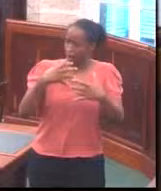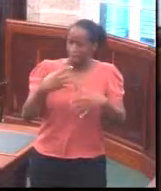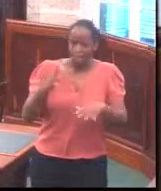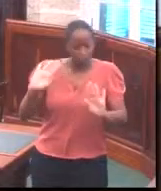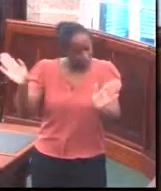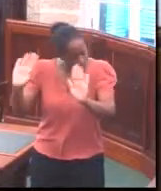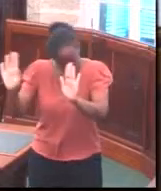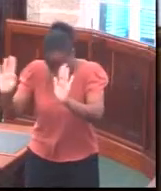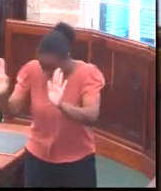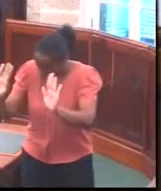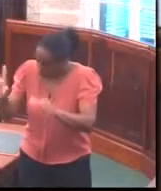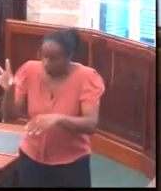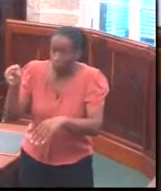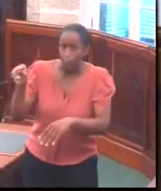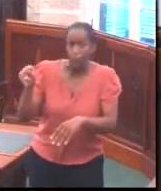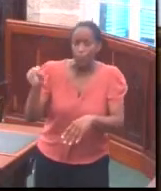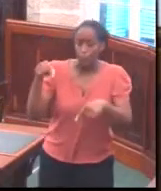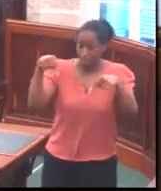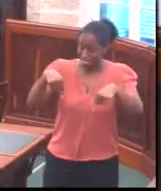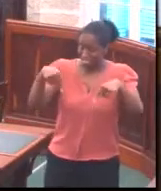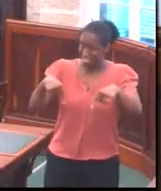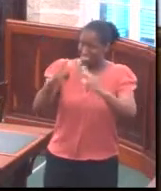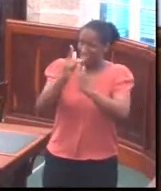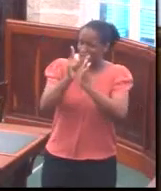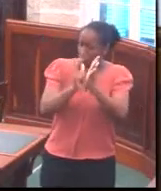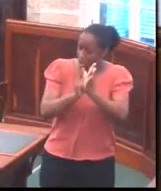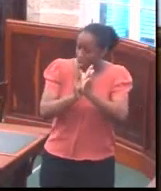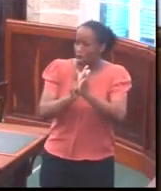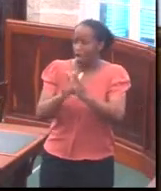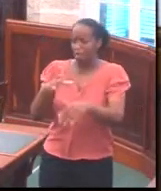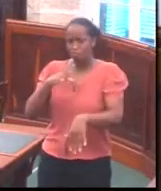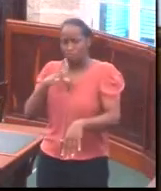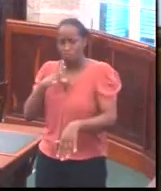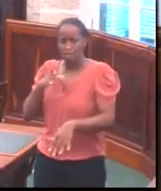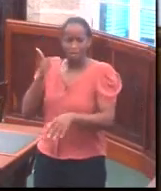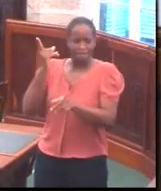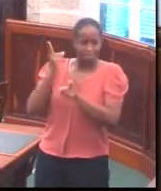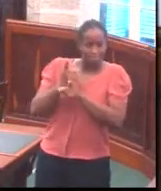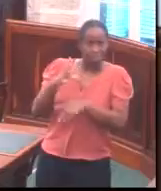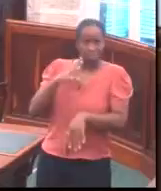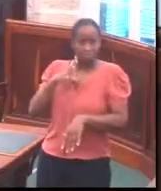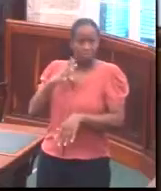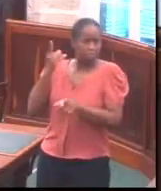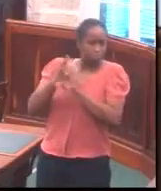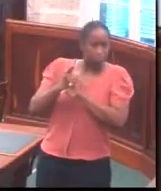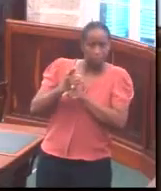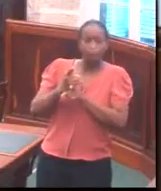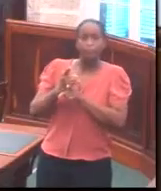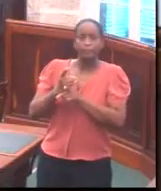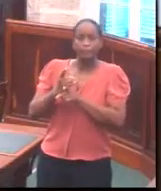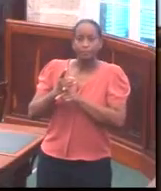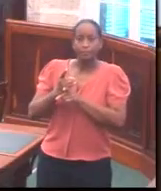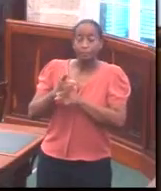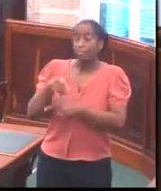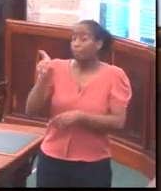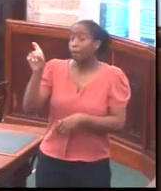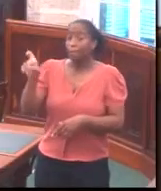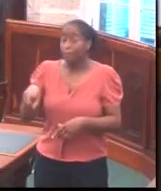this legislation could only become valid, morally valid, was if the